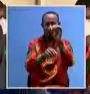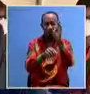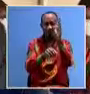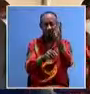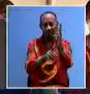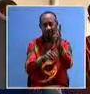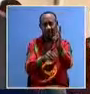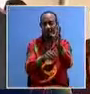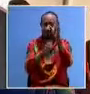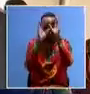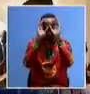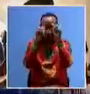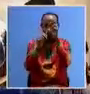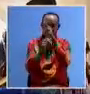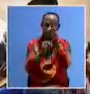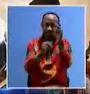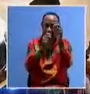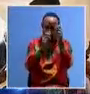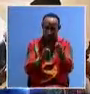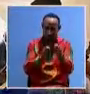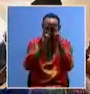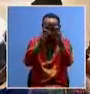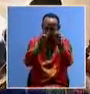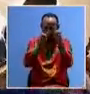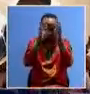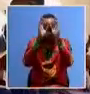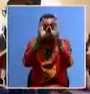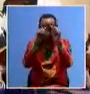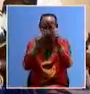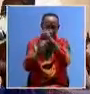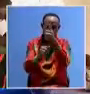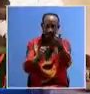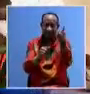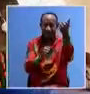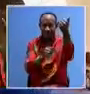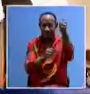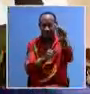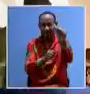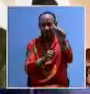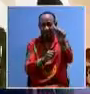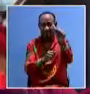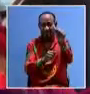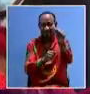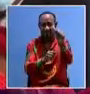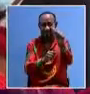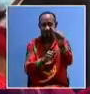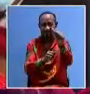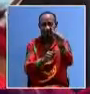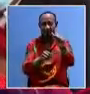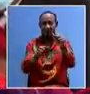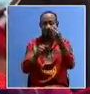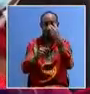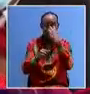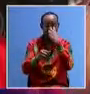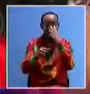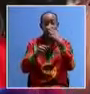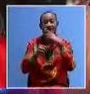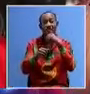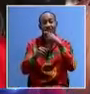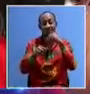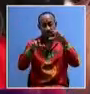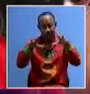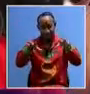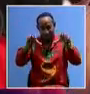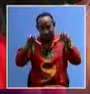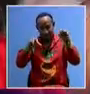President Hichilema also conferred the honor on 10 other heroes: governance activist Elijah Ngwale and community warfare